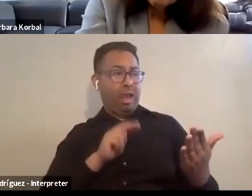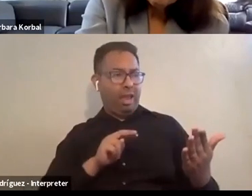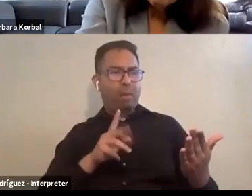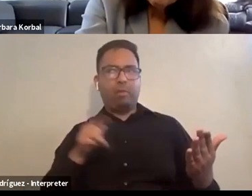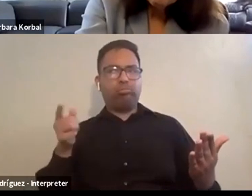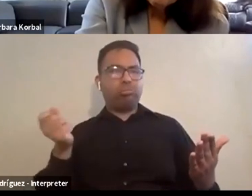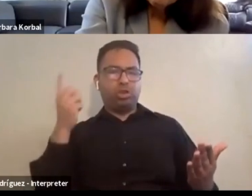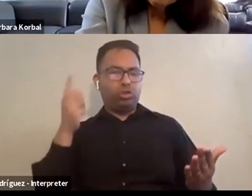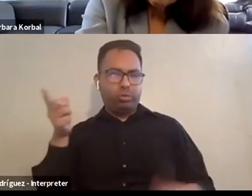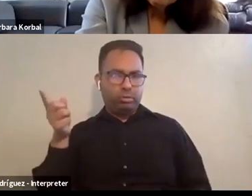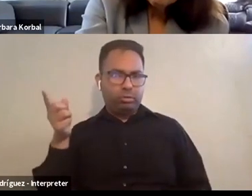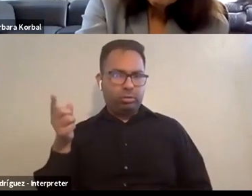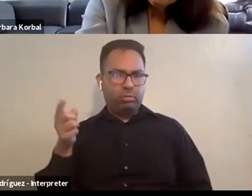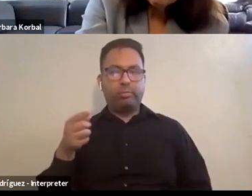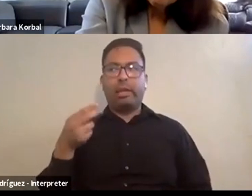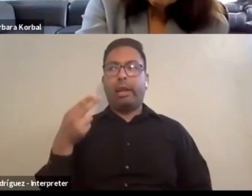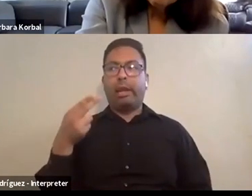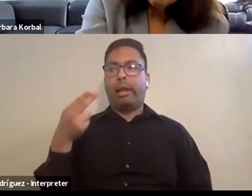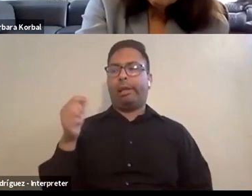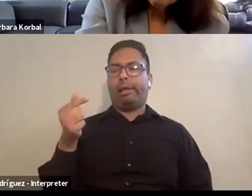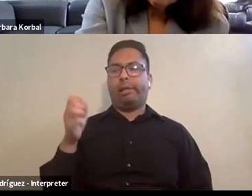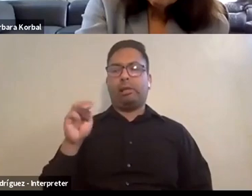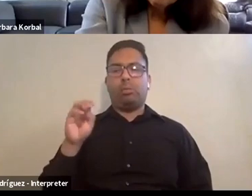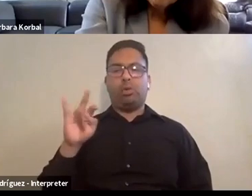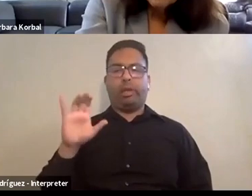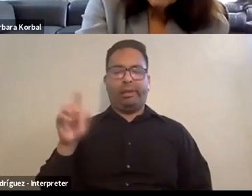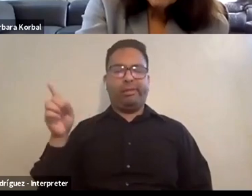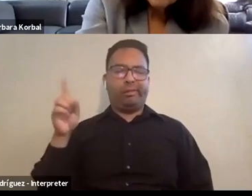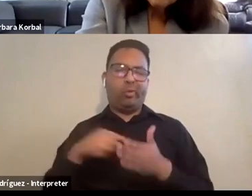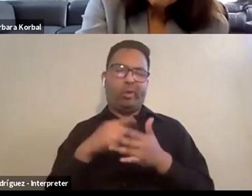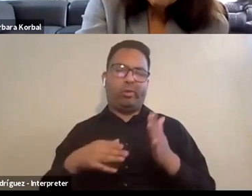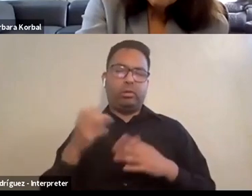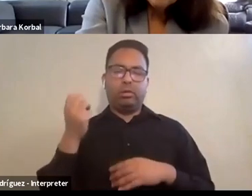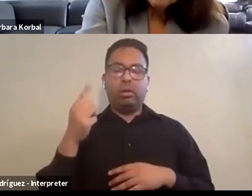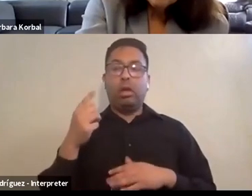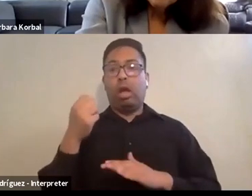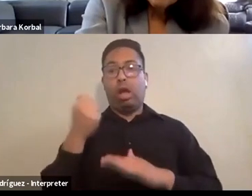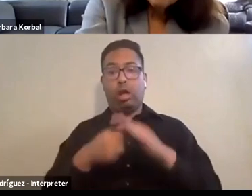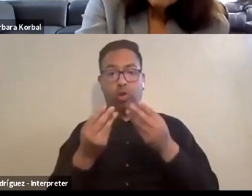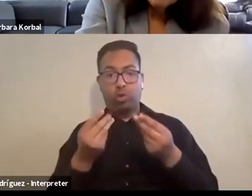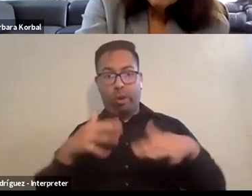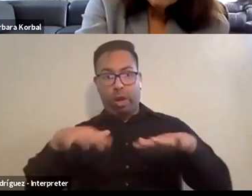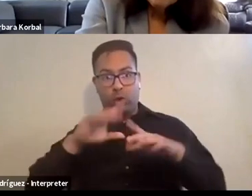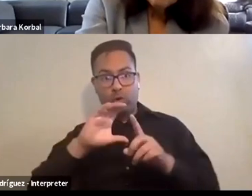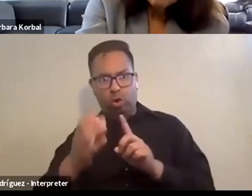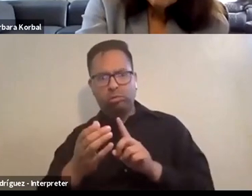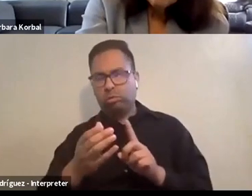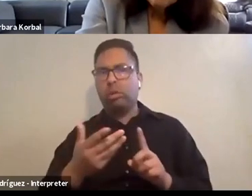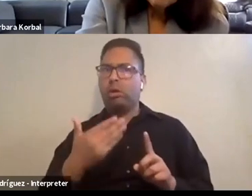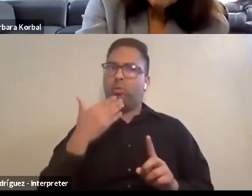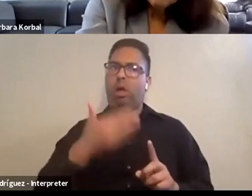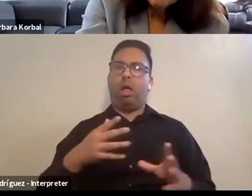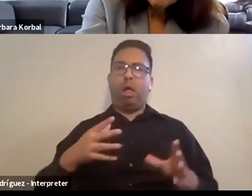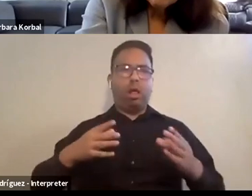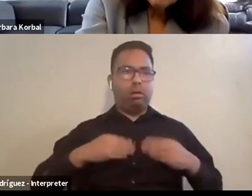canonic critics, but in the underground culture in Mexico, it was very well received, especially